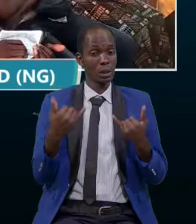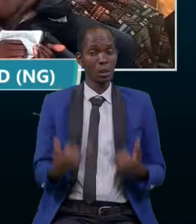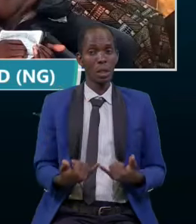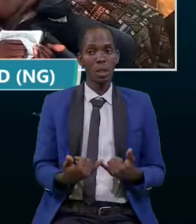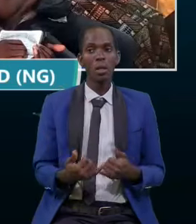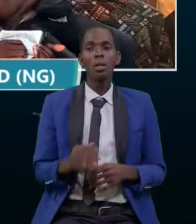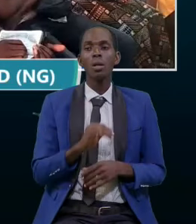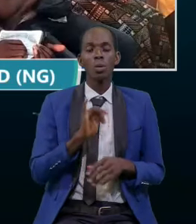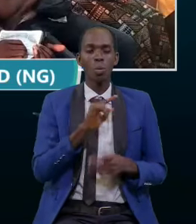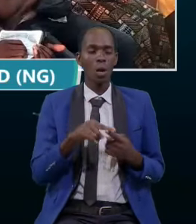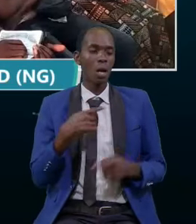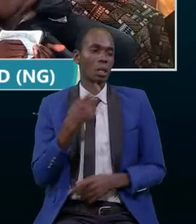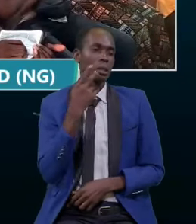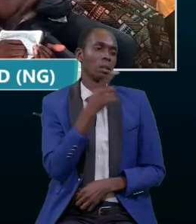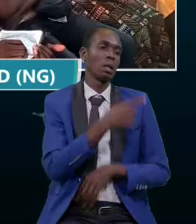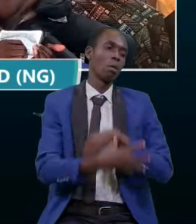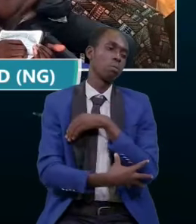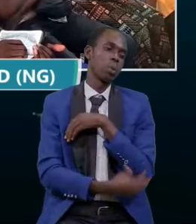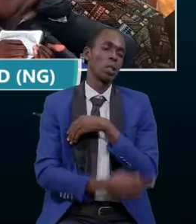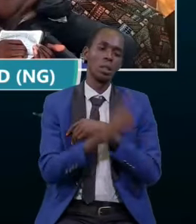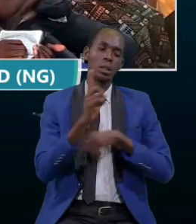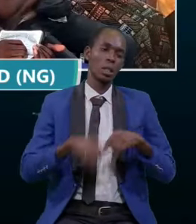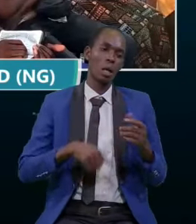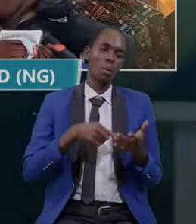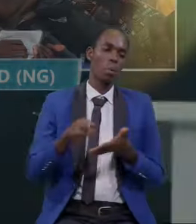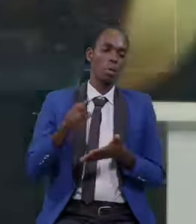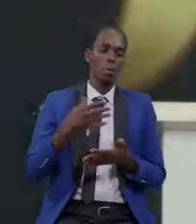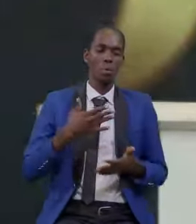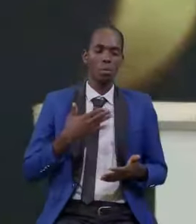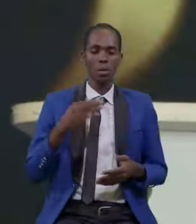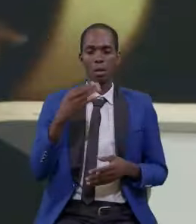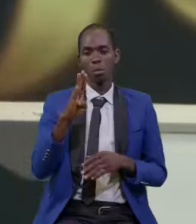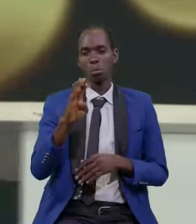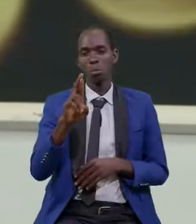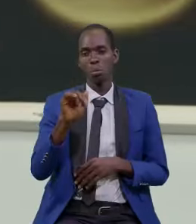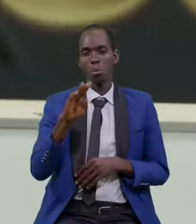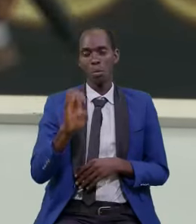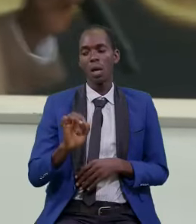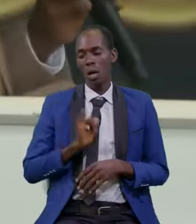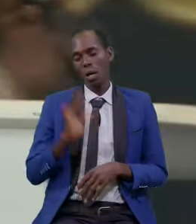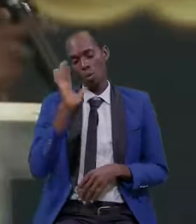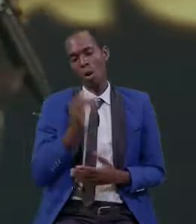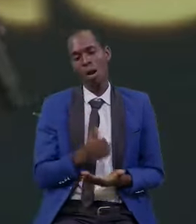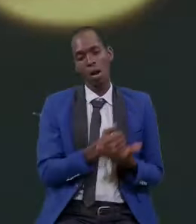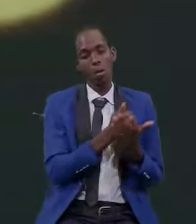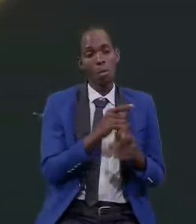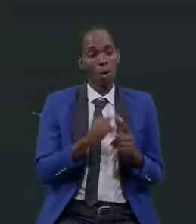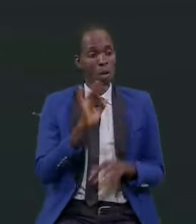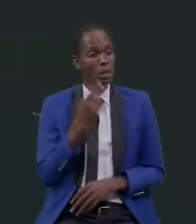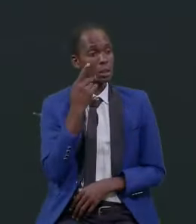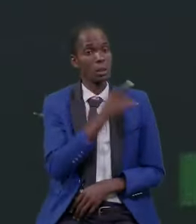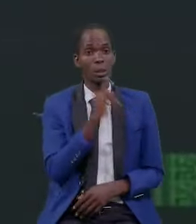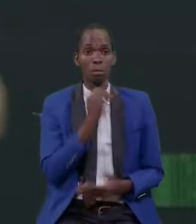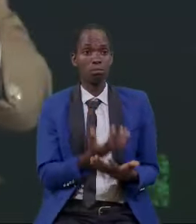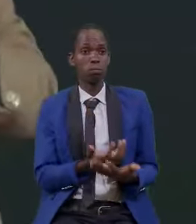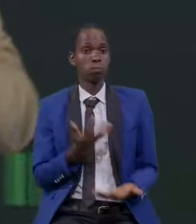I know they cannot pay what I'm asking for. So I find their file. But if I see they are rich, if I see they can afford